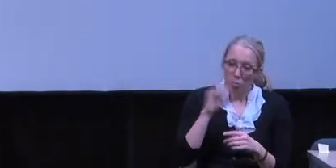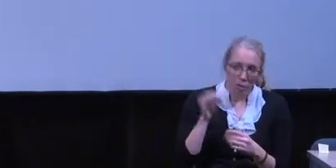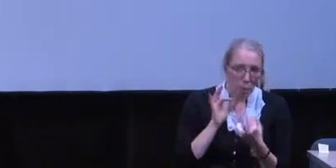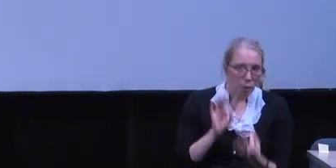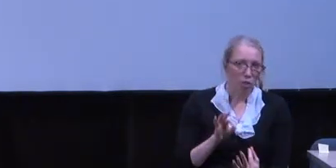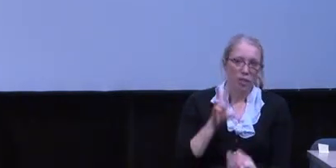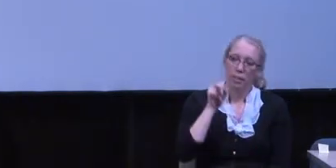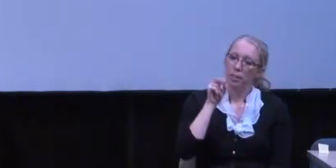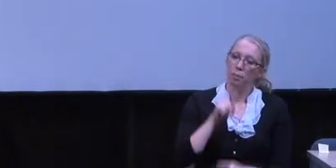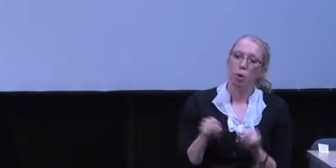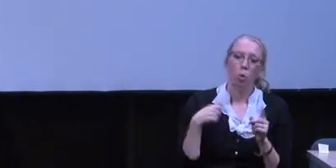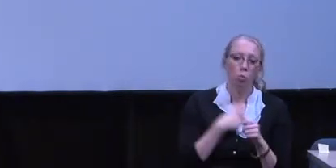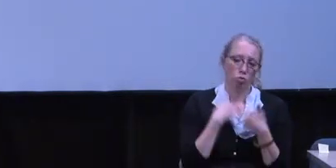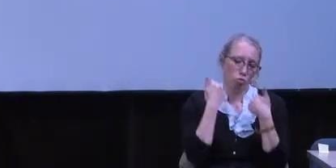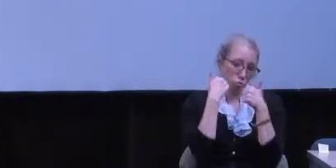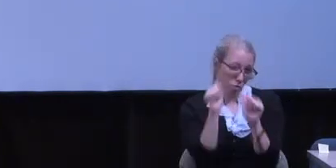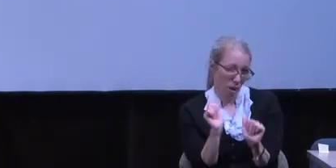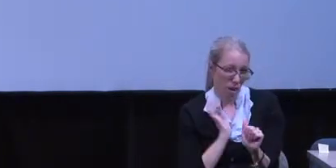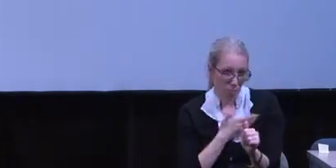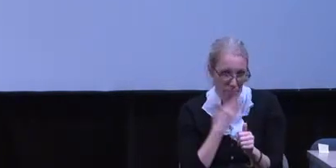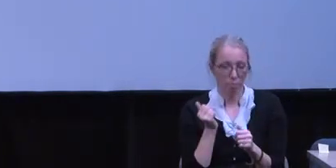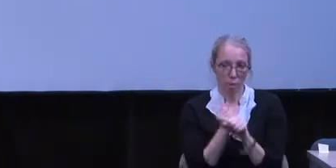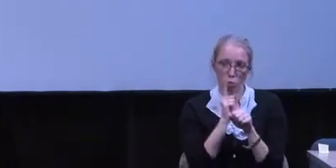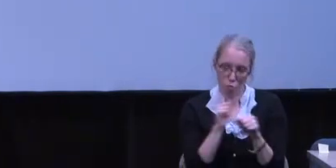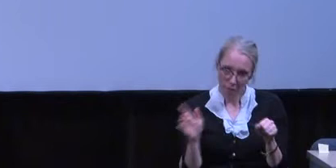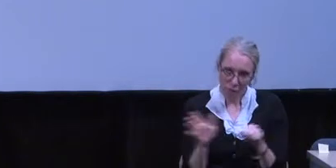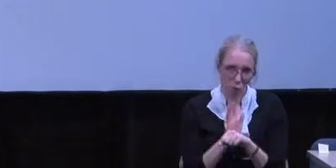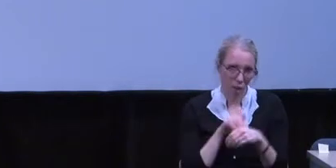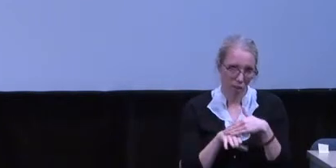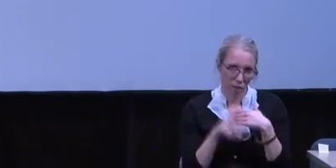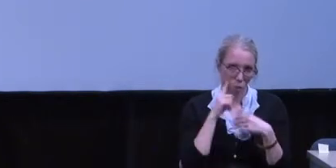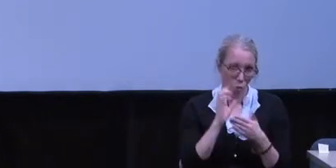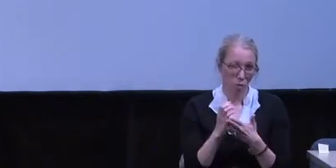we can strive to make sure that our courses are accessible. So